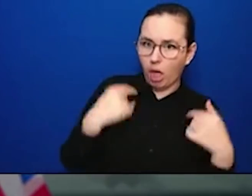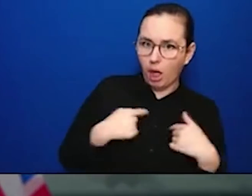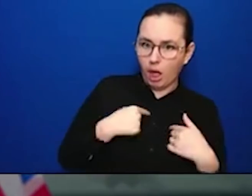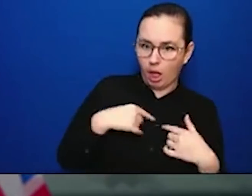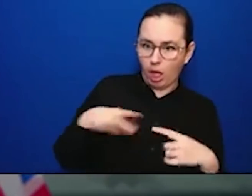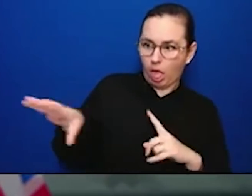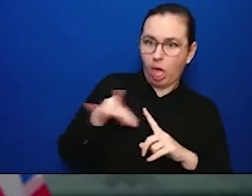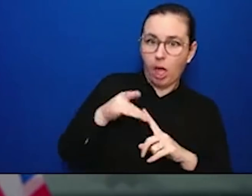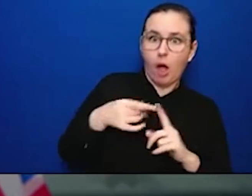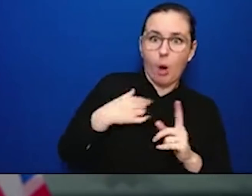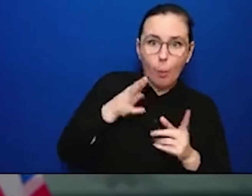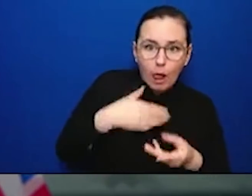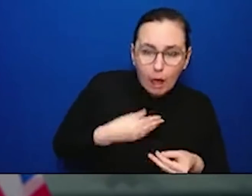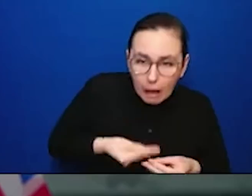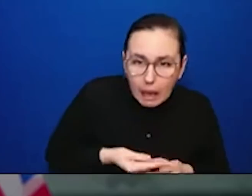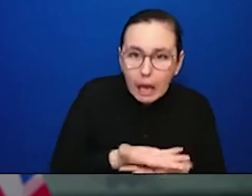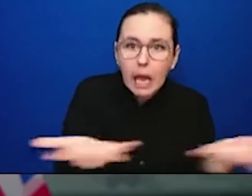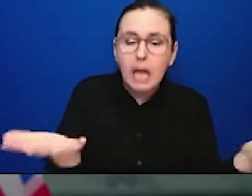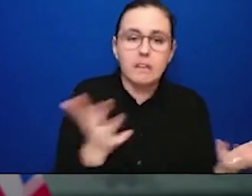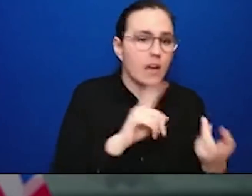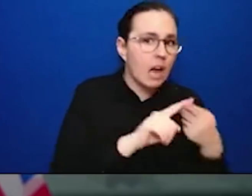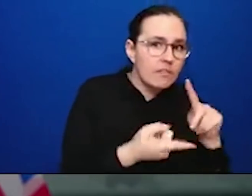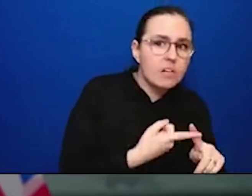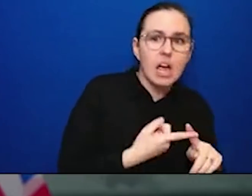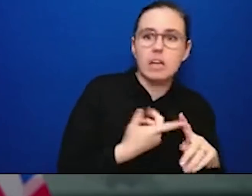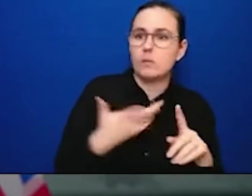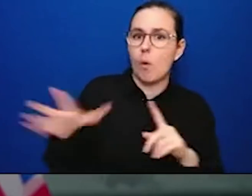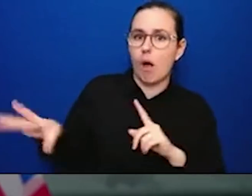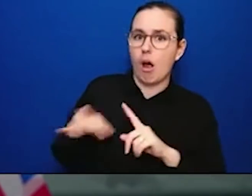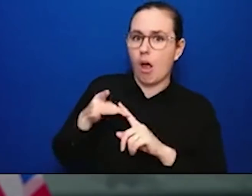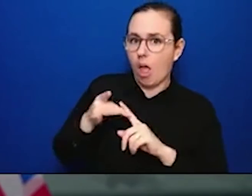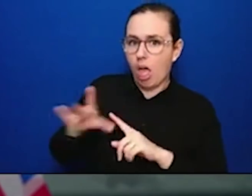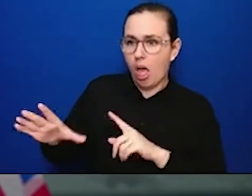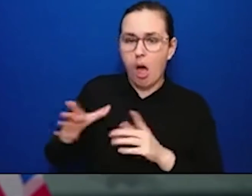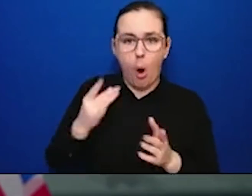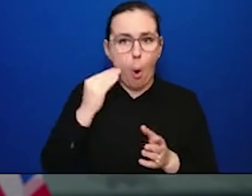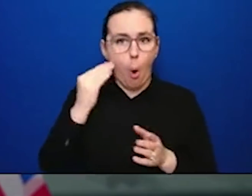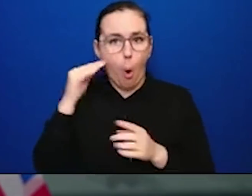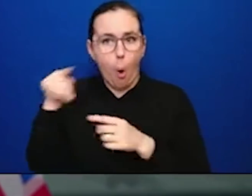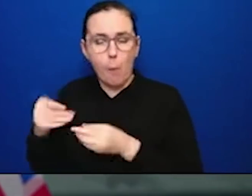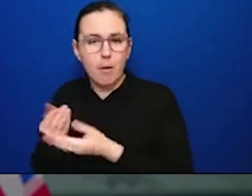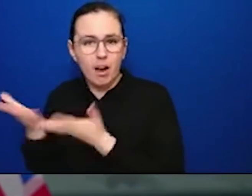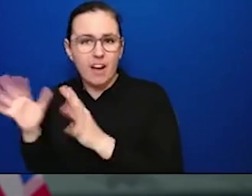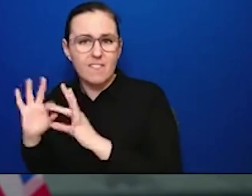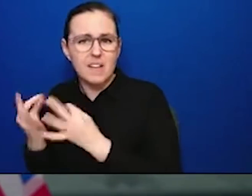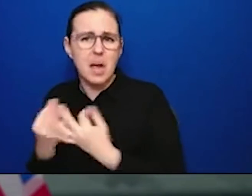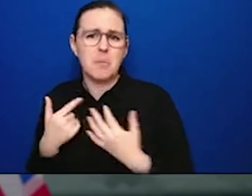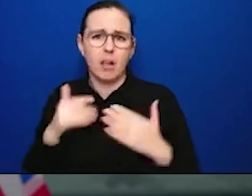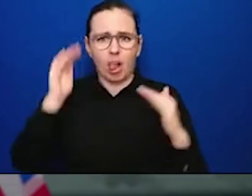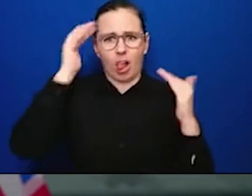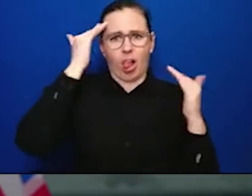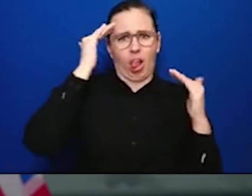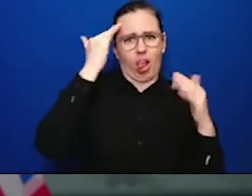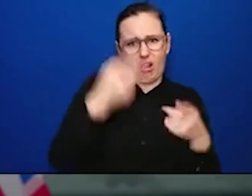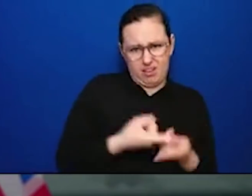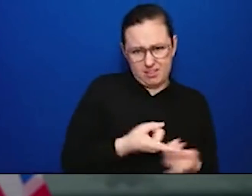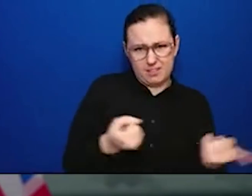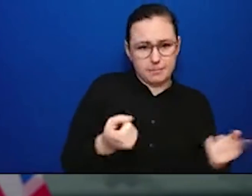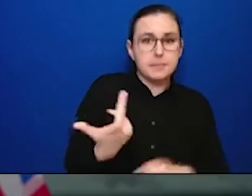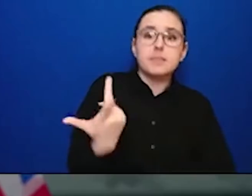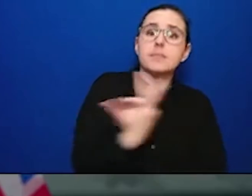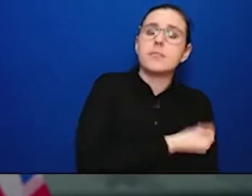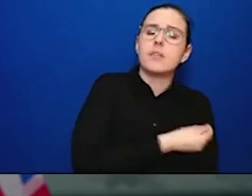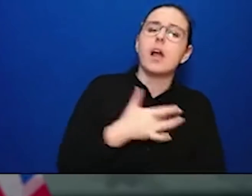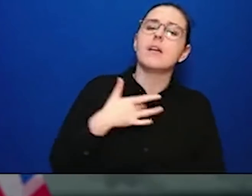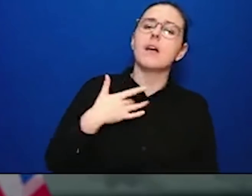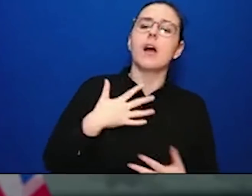their friends, and this is an important thing that we can do together. So I would encourage all parents, make sure you have the information you